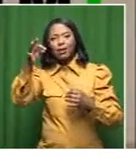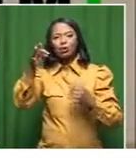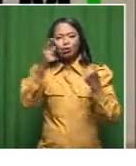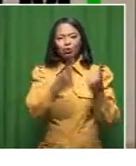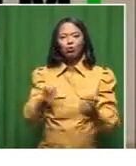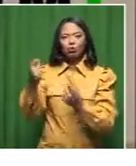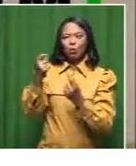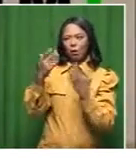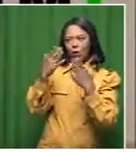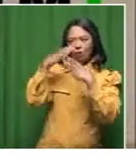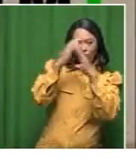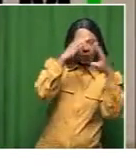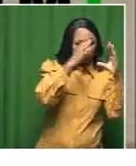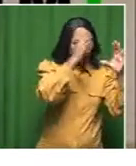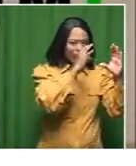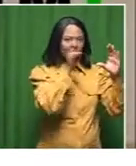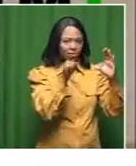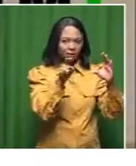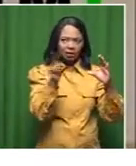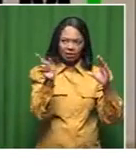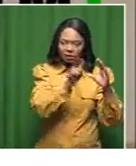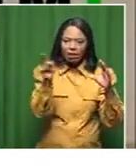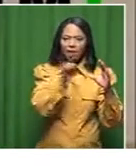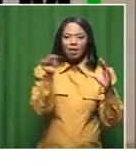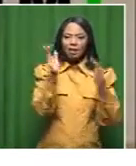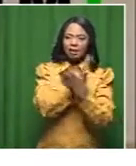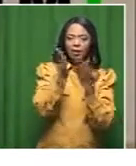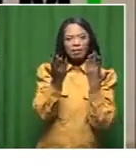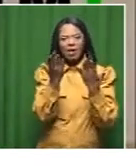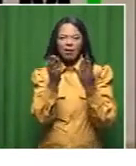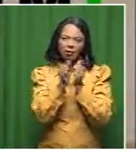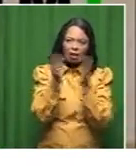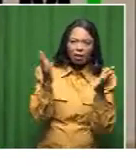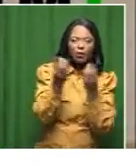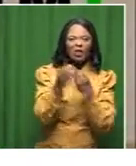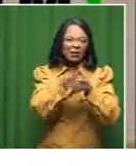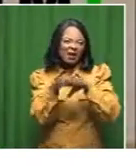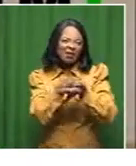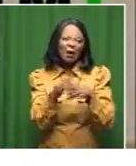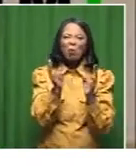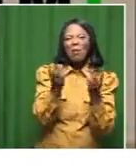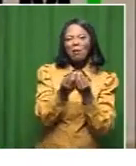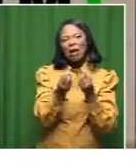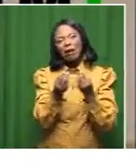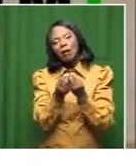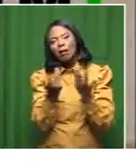at, and maybe starting really with some of the basic stuff. And there we're talking